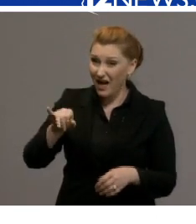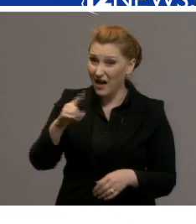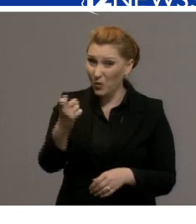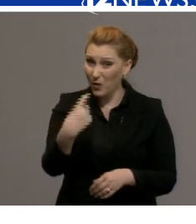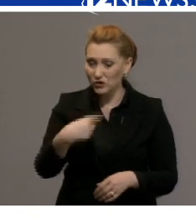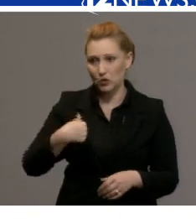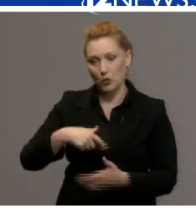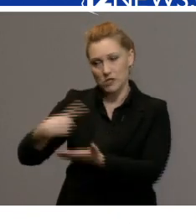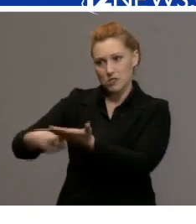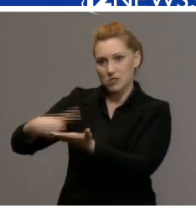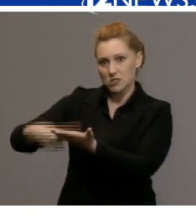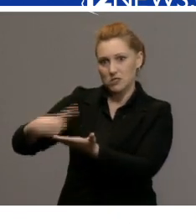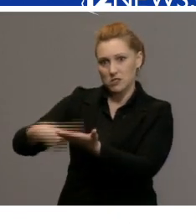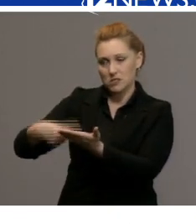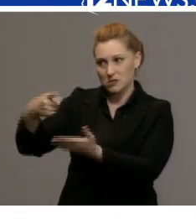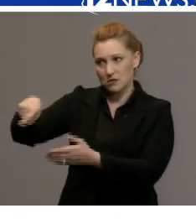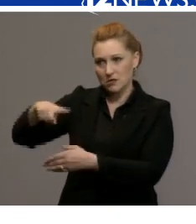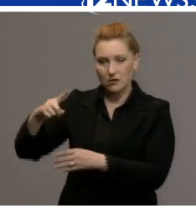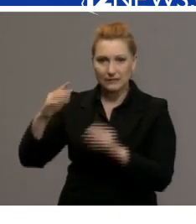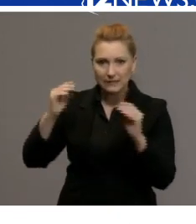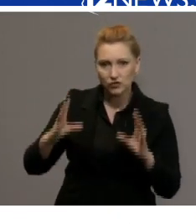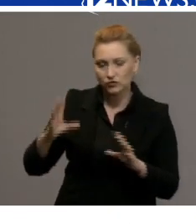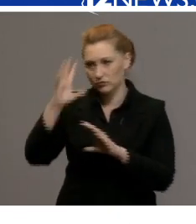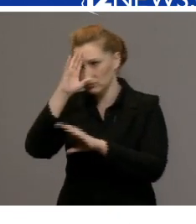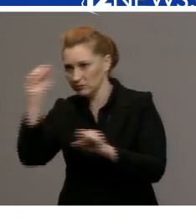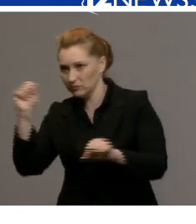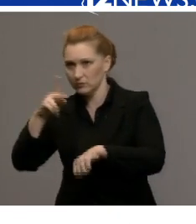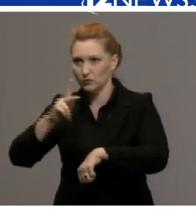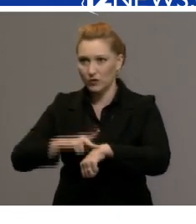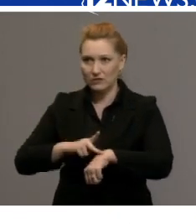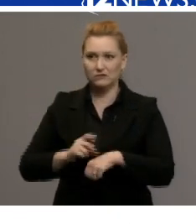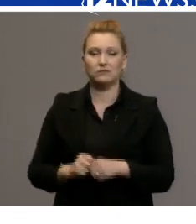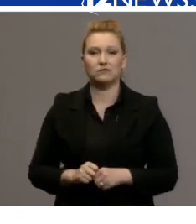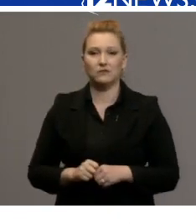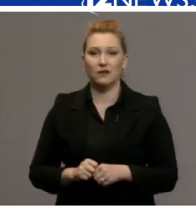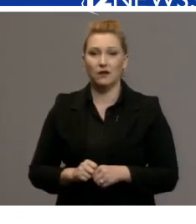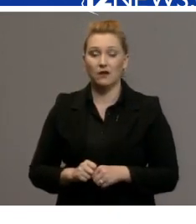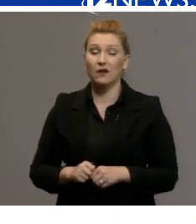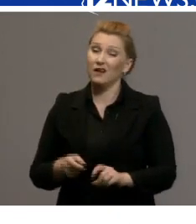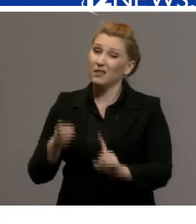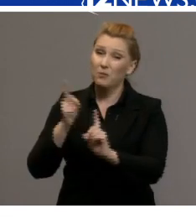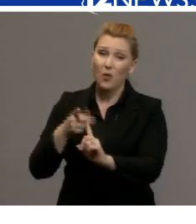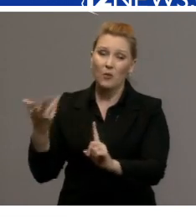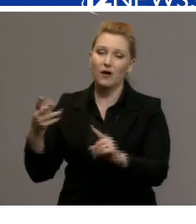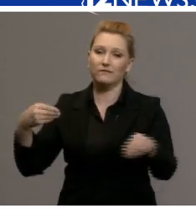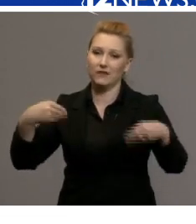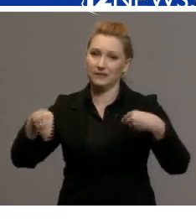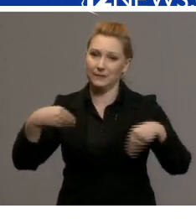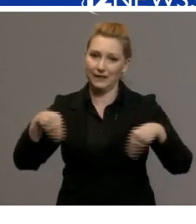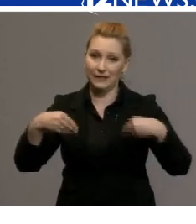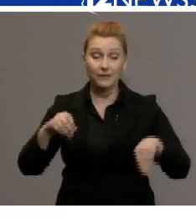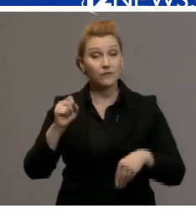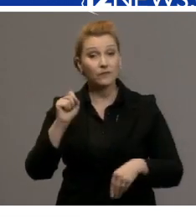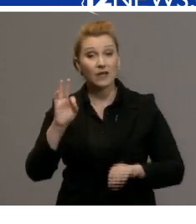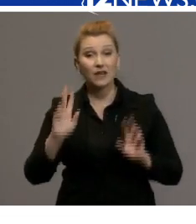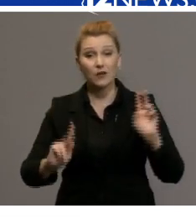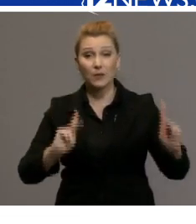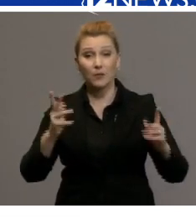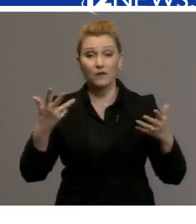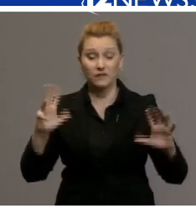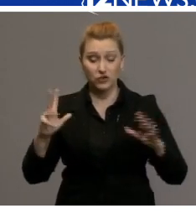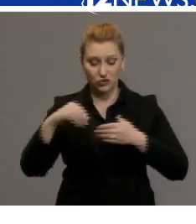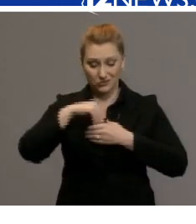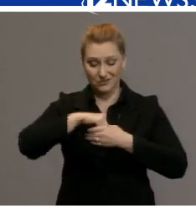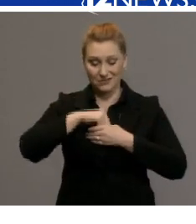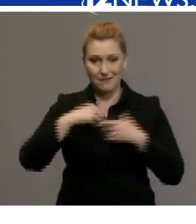realm was flexibility. We're going to have folks that have an underlying health condition that need to be protected, and they